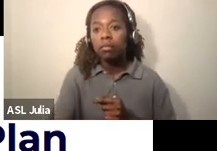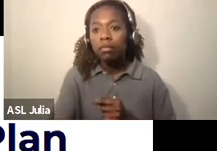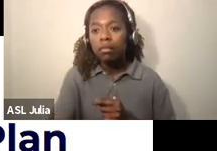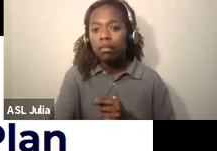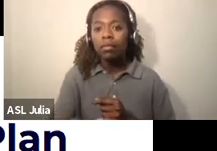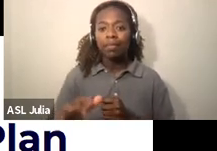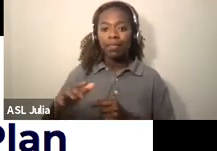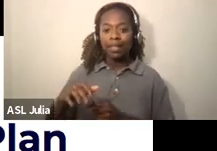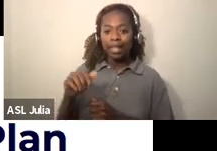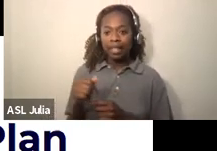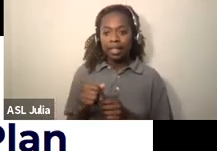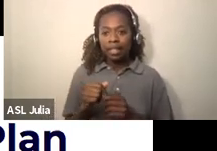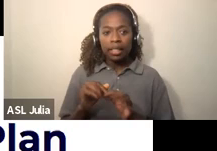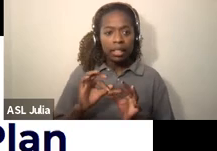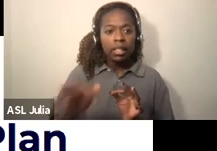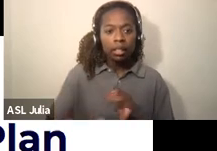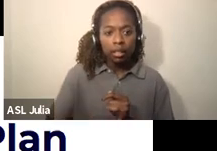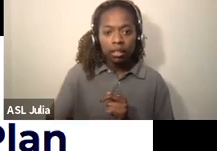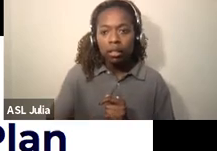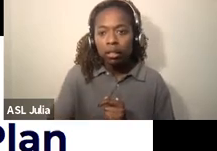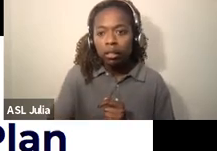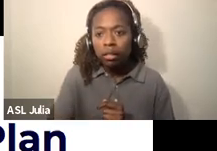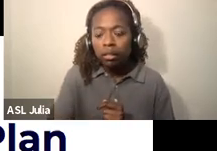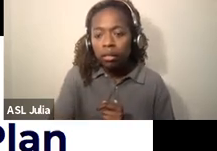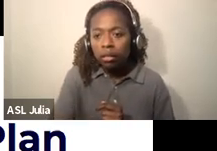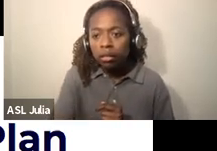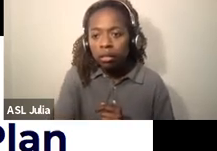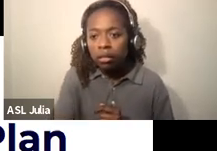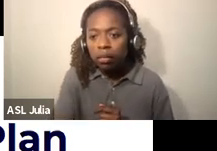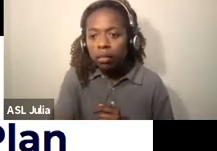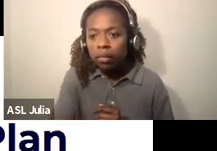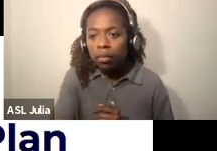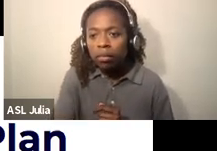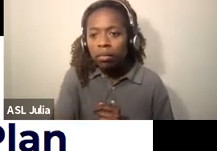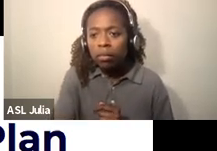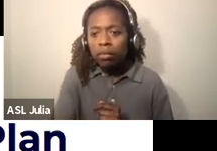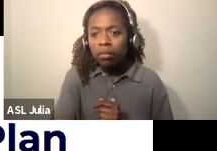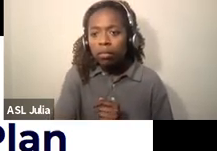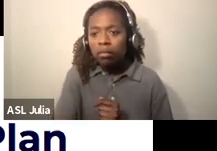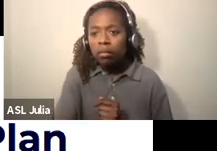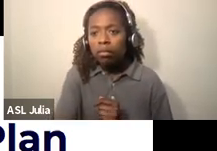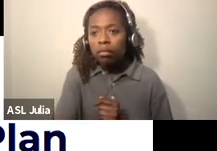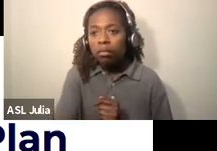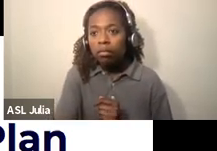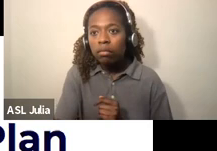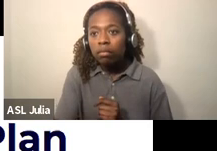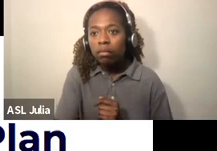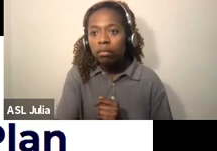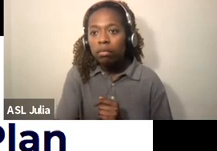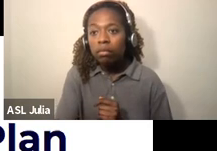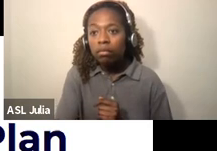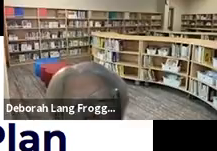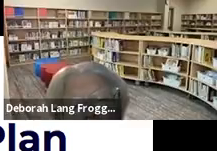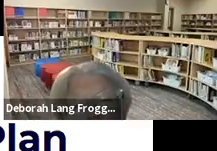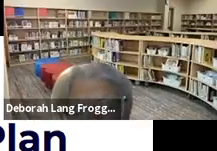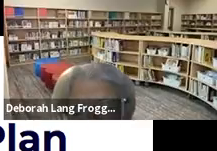for schools with certified librarians in 2015 there were 14 libraries that used library world an integrated library